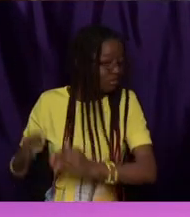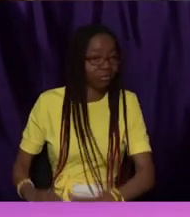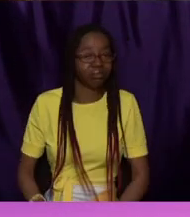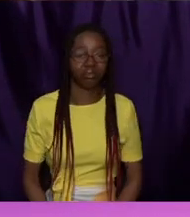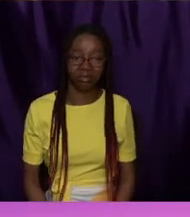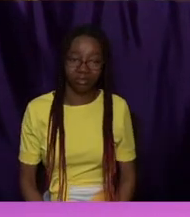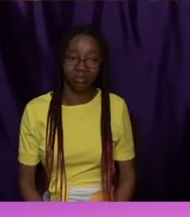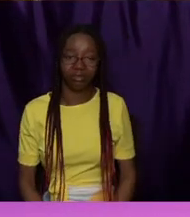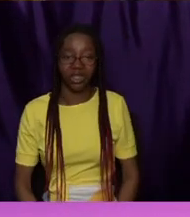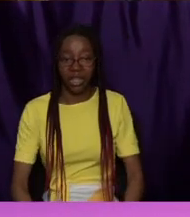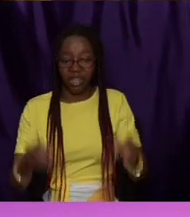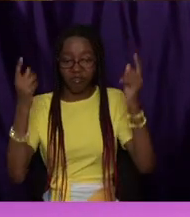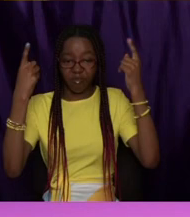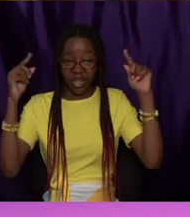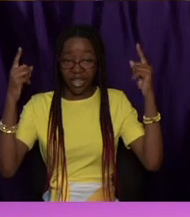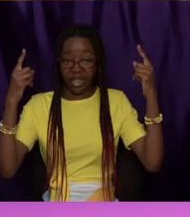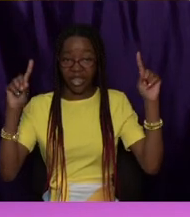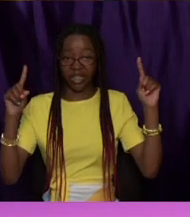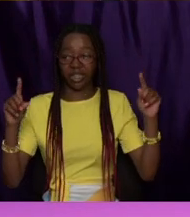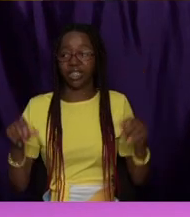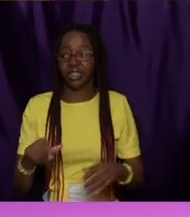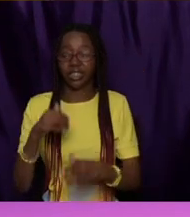of getting to the next place.